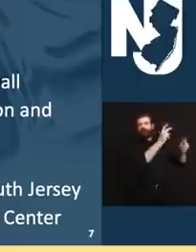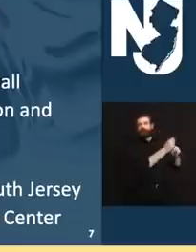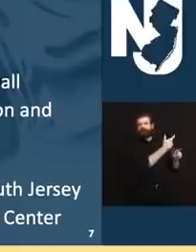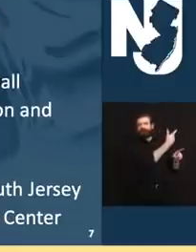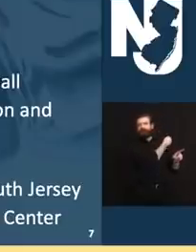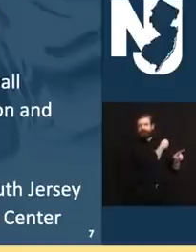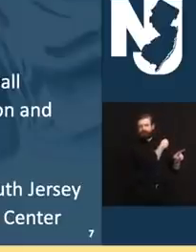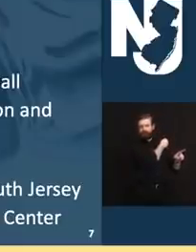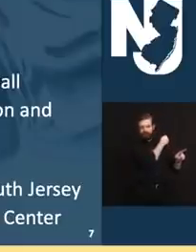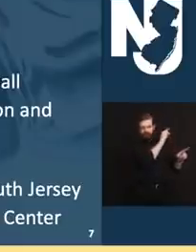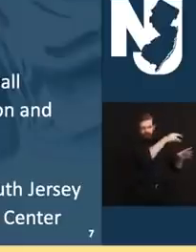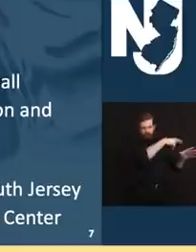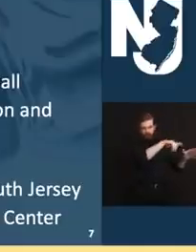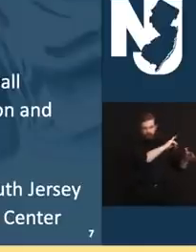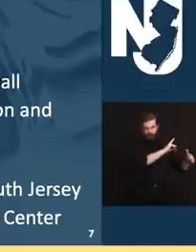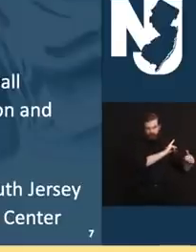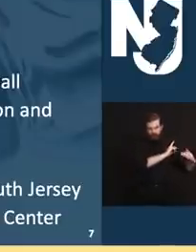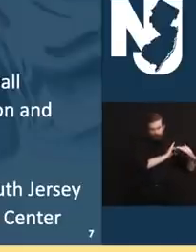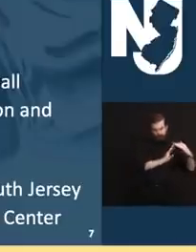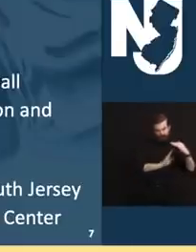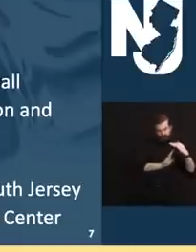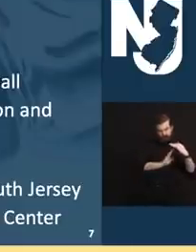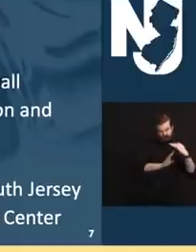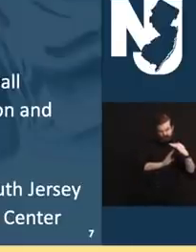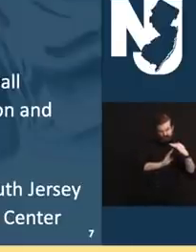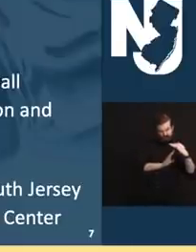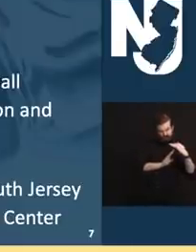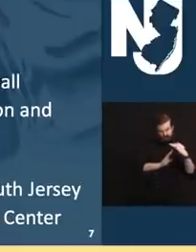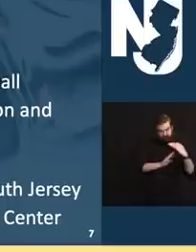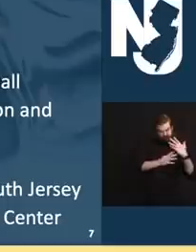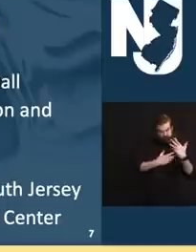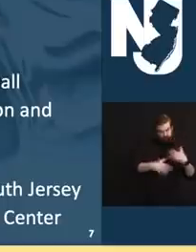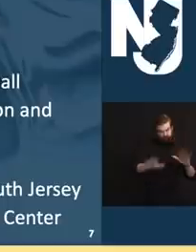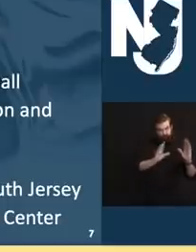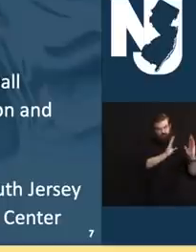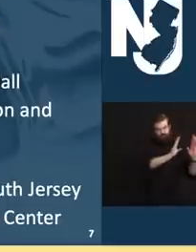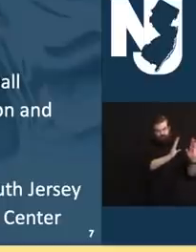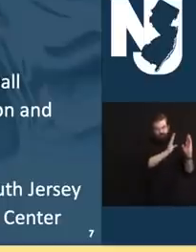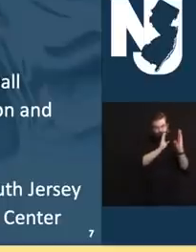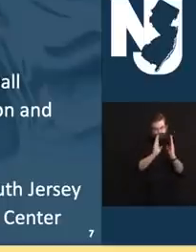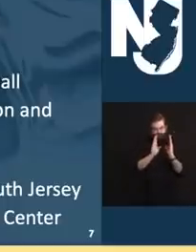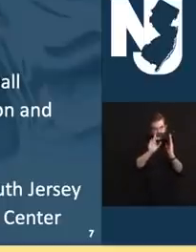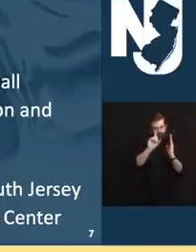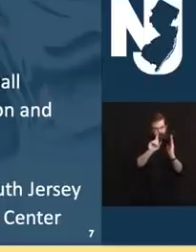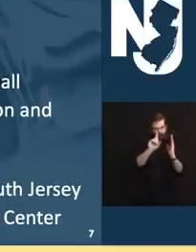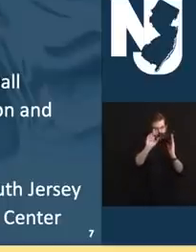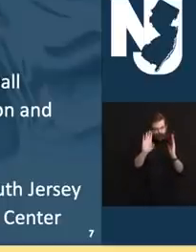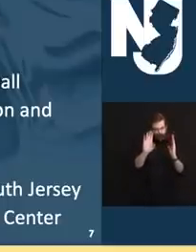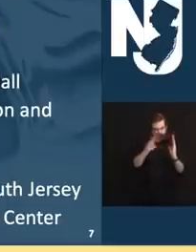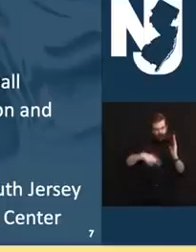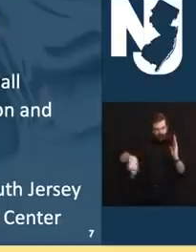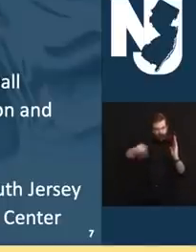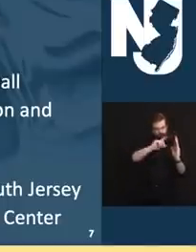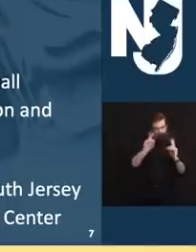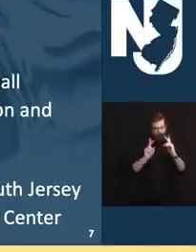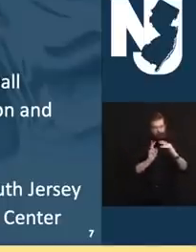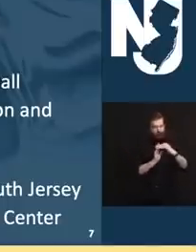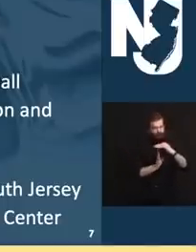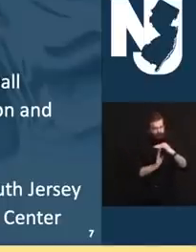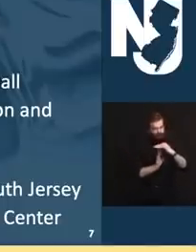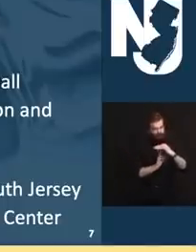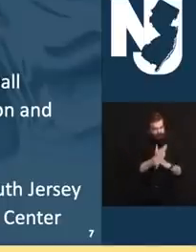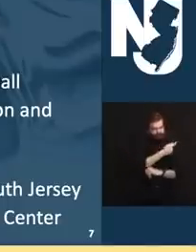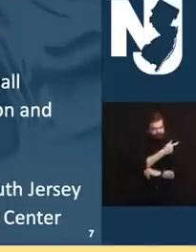essential workers before moving to the 1C category of adults over the age of 65 and those with